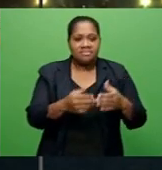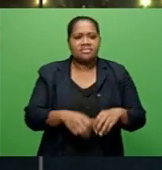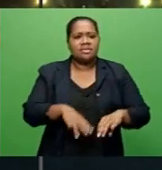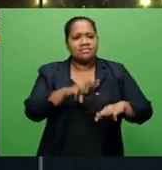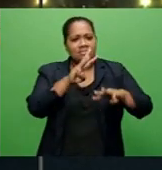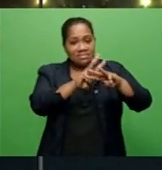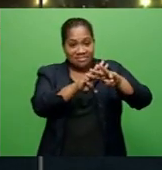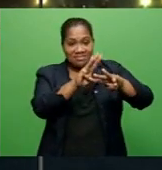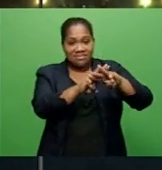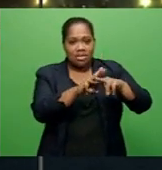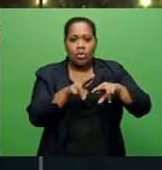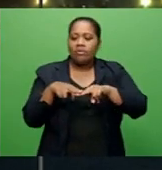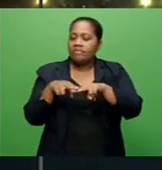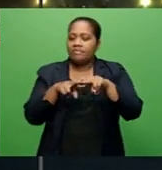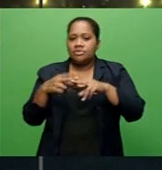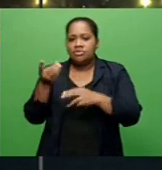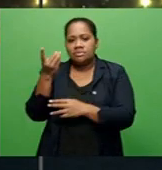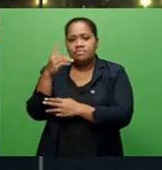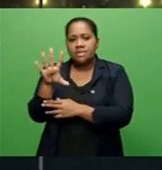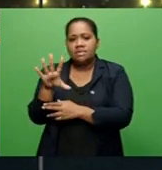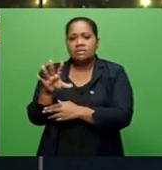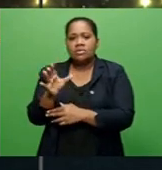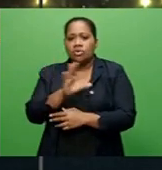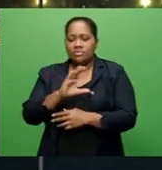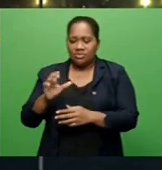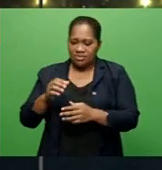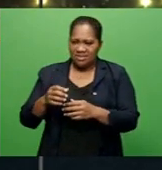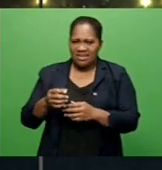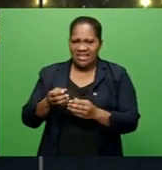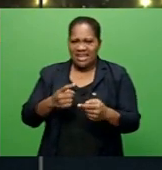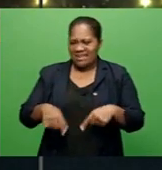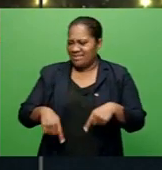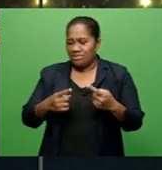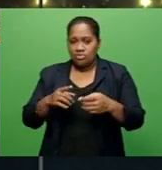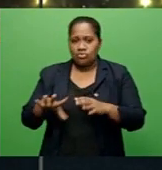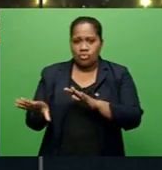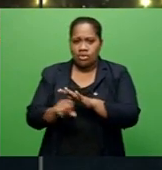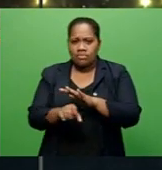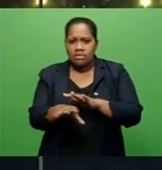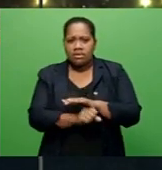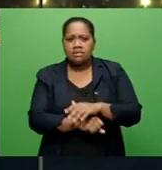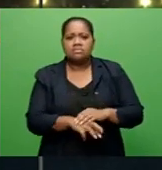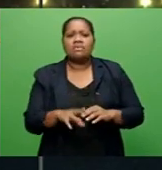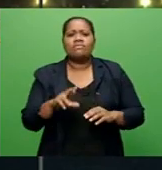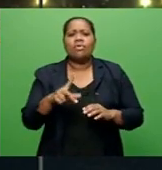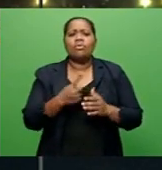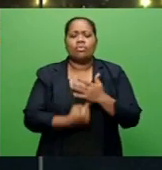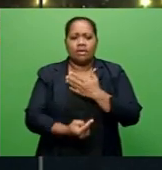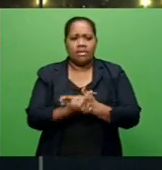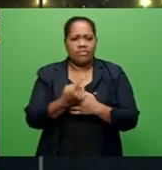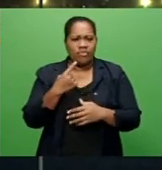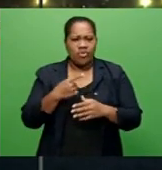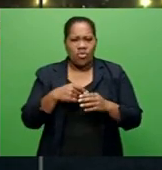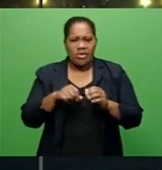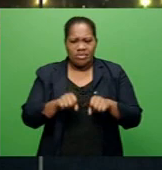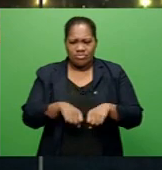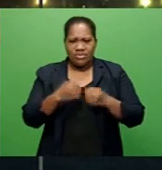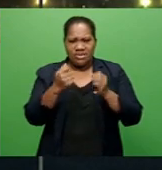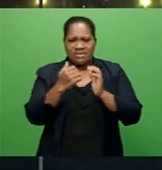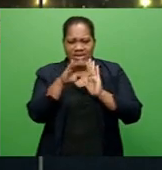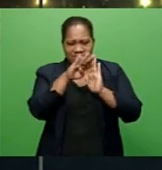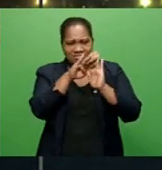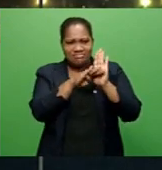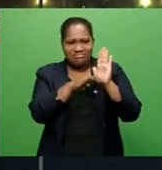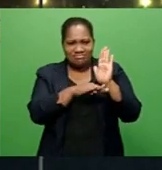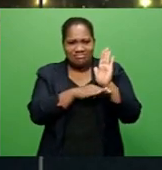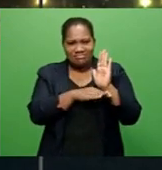Party to the Fiji Independent Commission Against Corruption for breaches of the Political Parties Act. Registrar Muhammad Saneem said in a statement